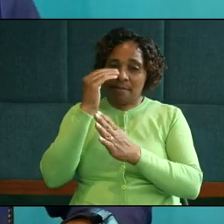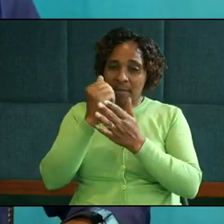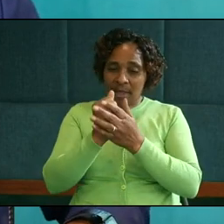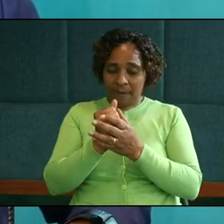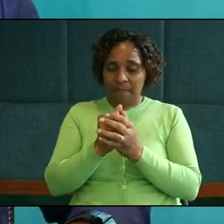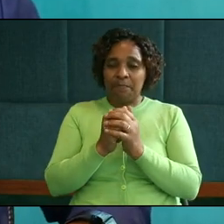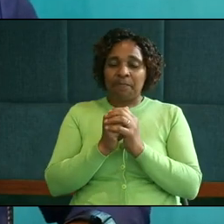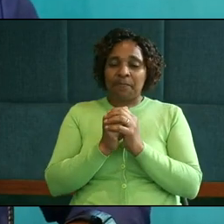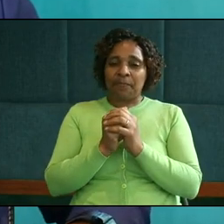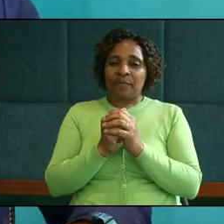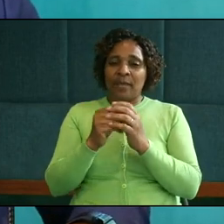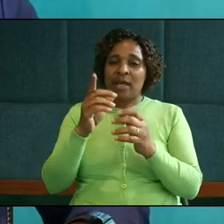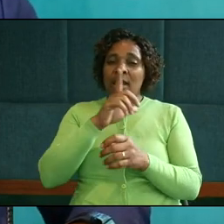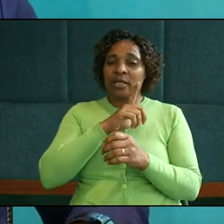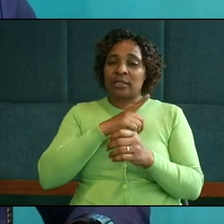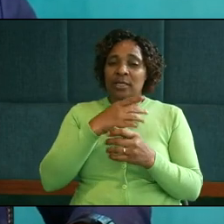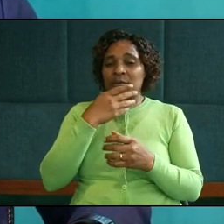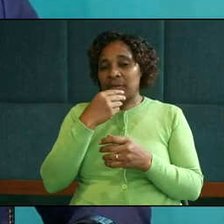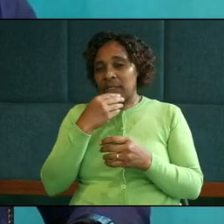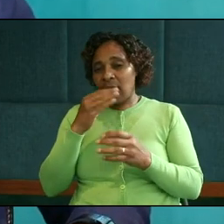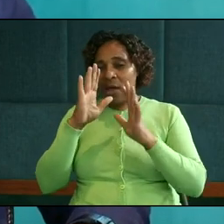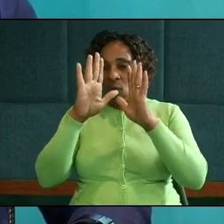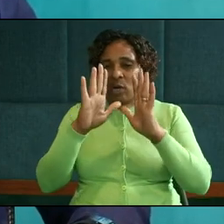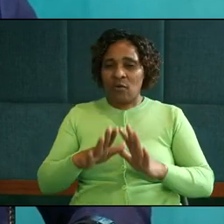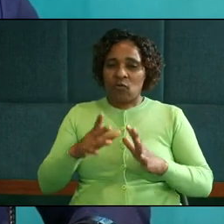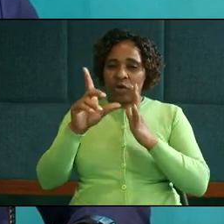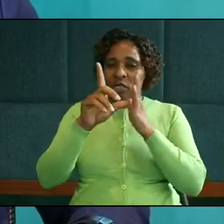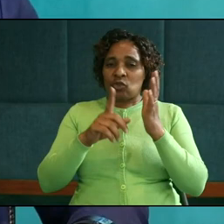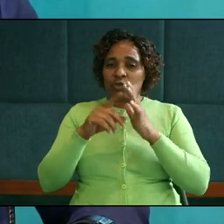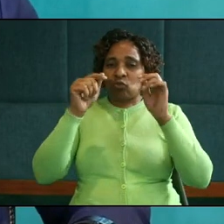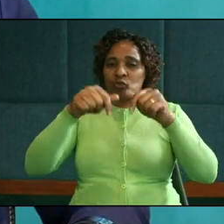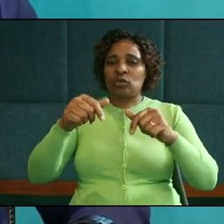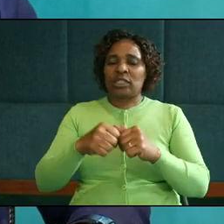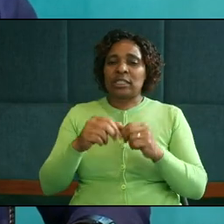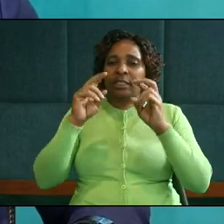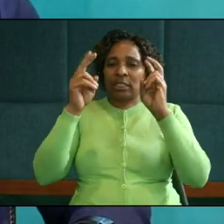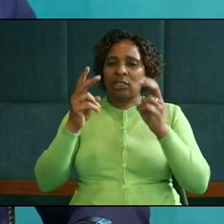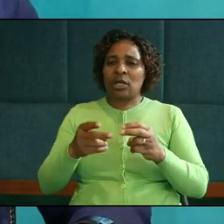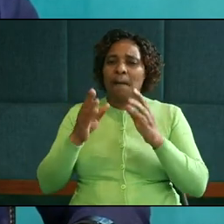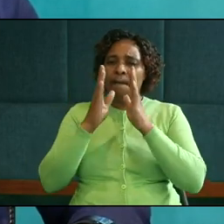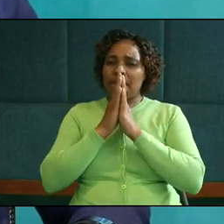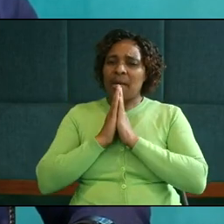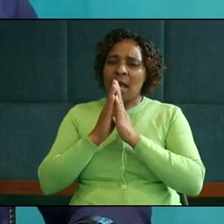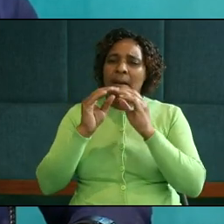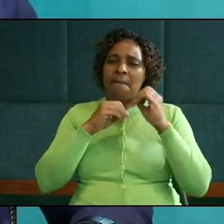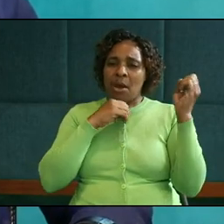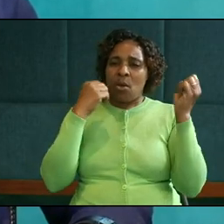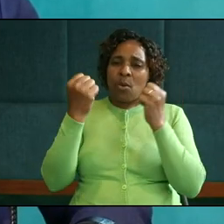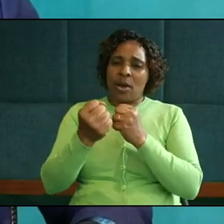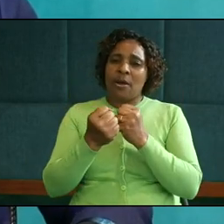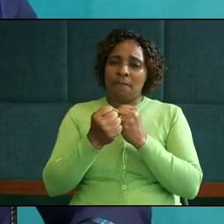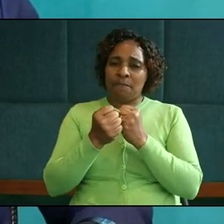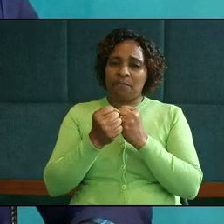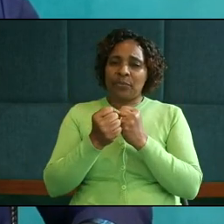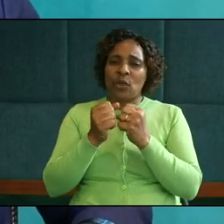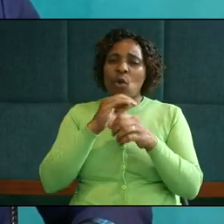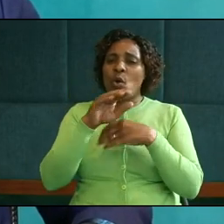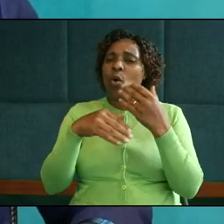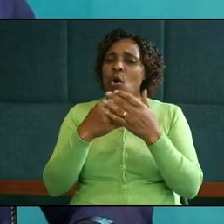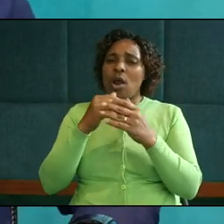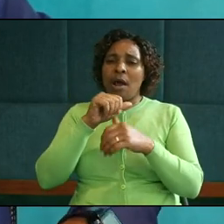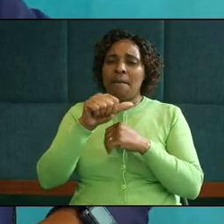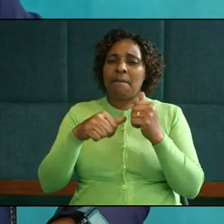Amen. Ladies and gentlemen, we have a wonderful lesson for you today entitled Prayer Power. Prayer Power. And it's all